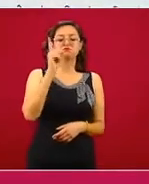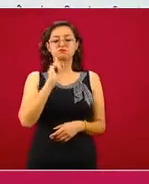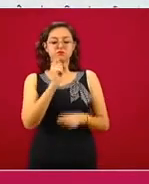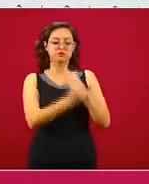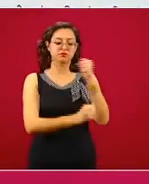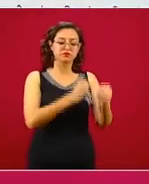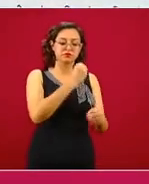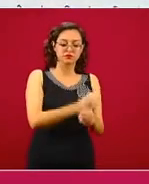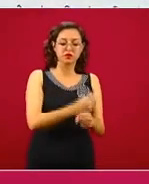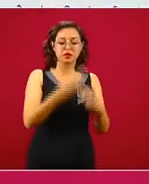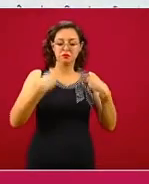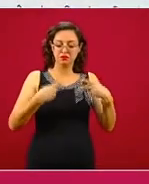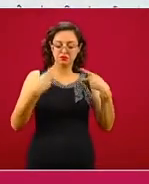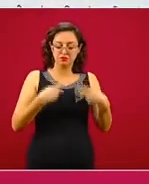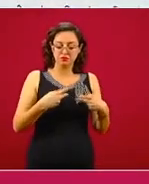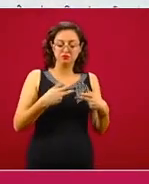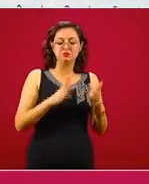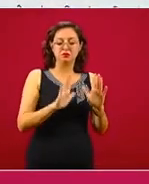Oh, and the first,